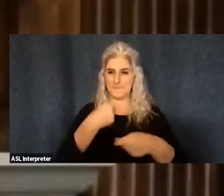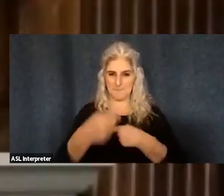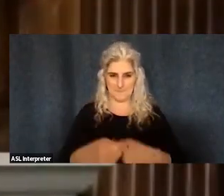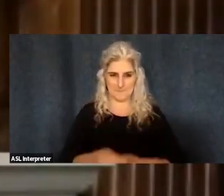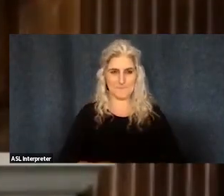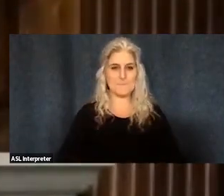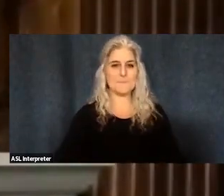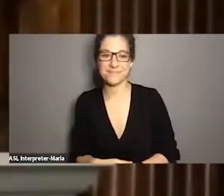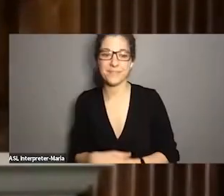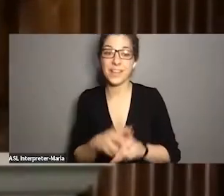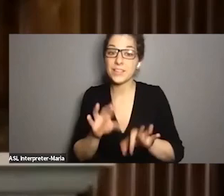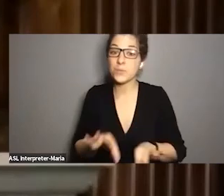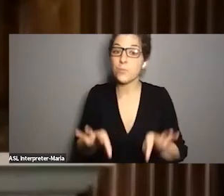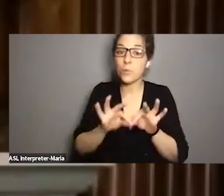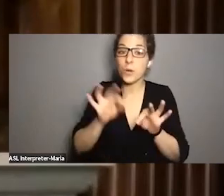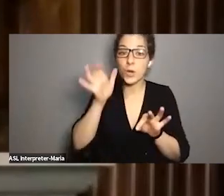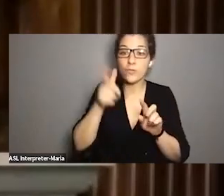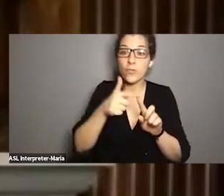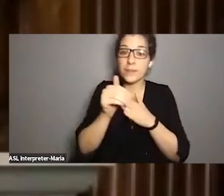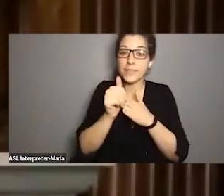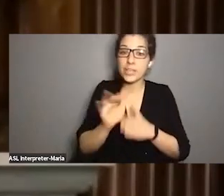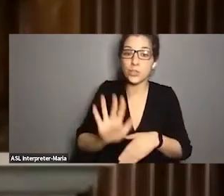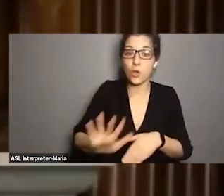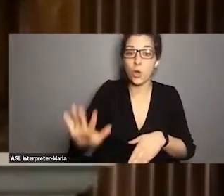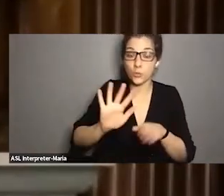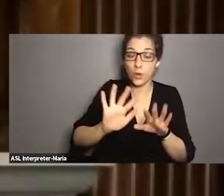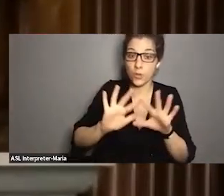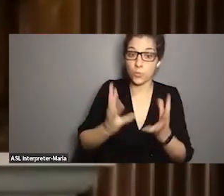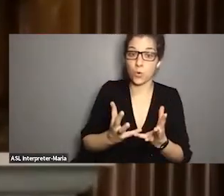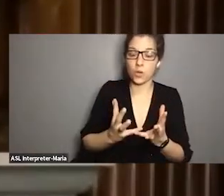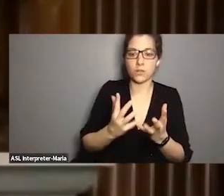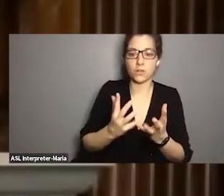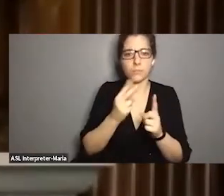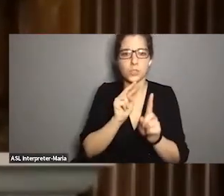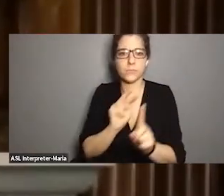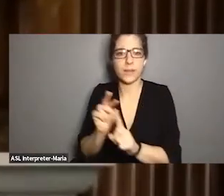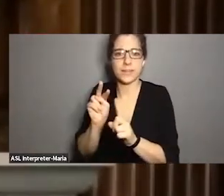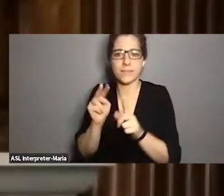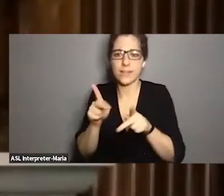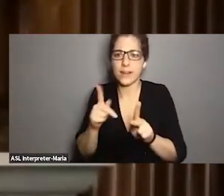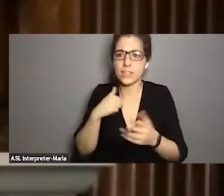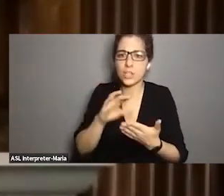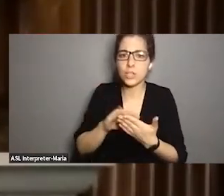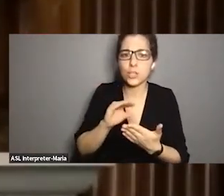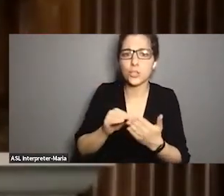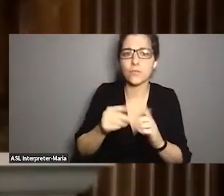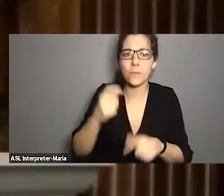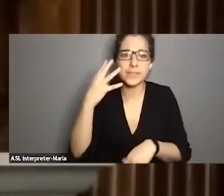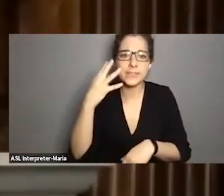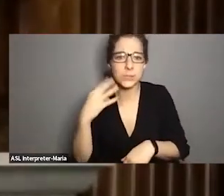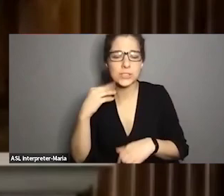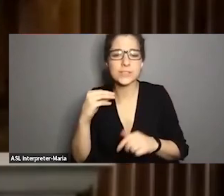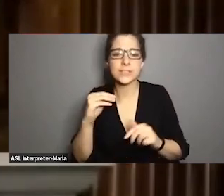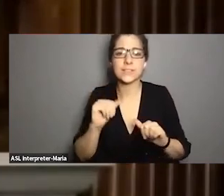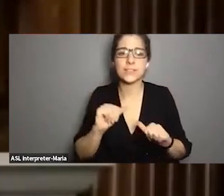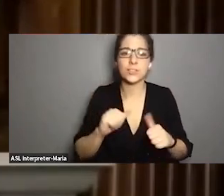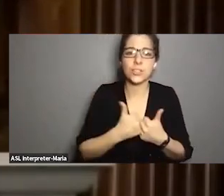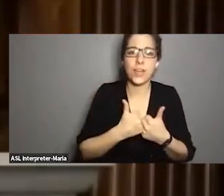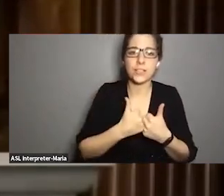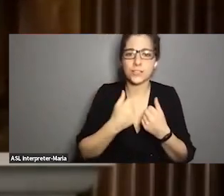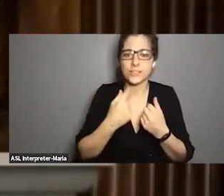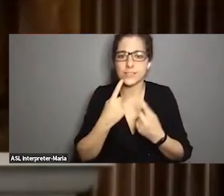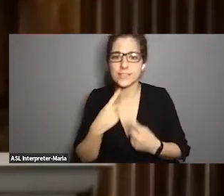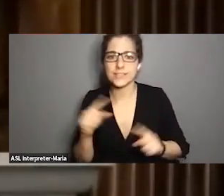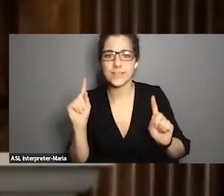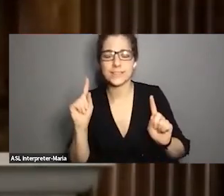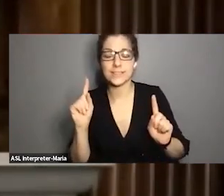around the world. This global perspective allows us to learn from each other's experiences, challenges, and successes.